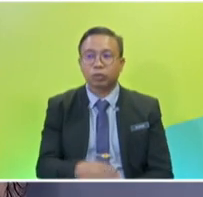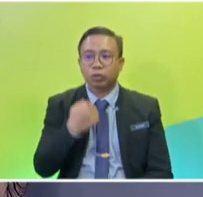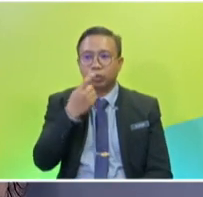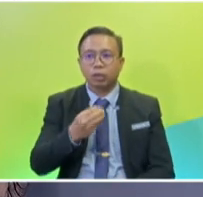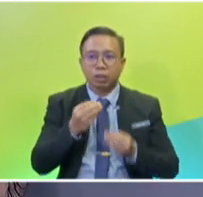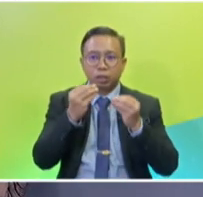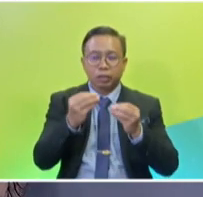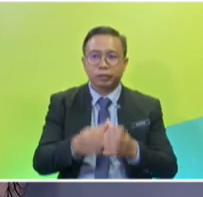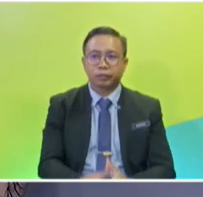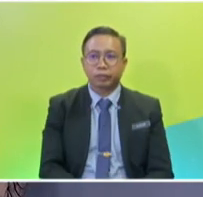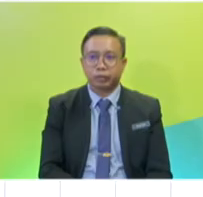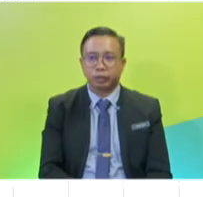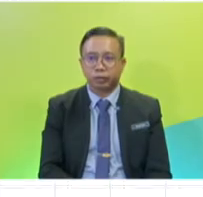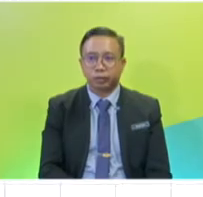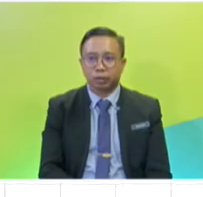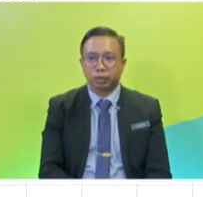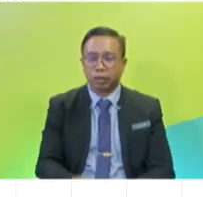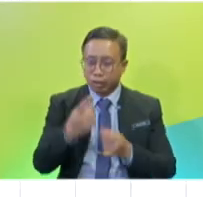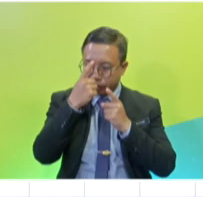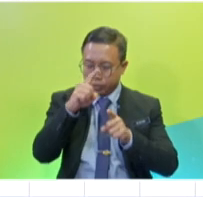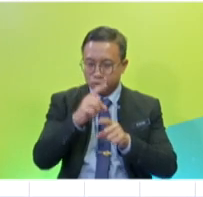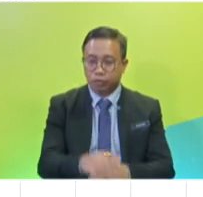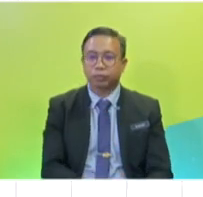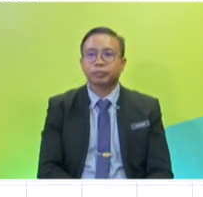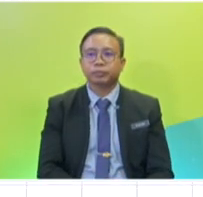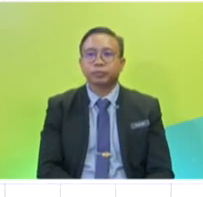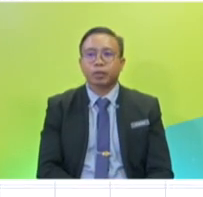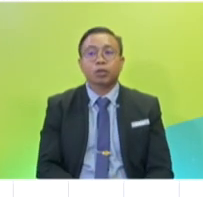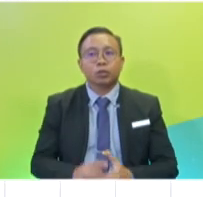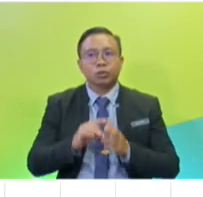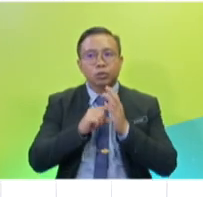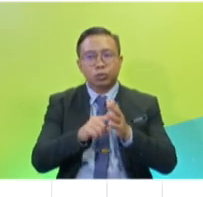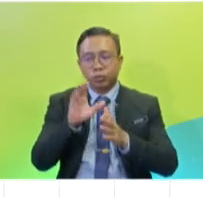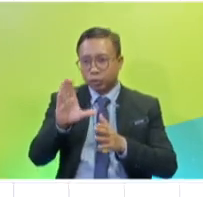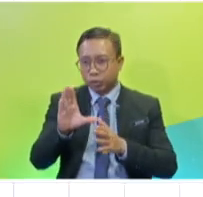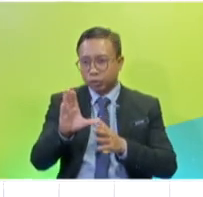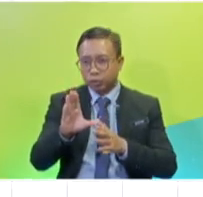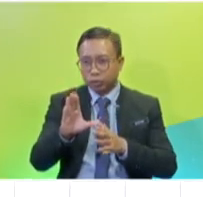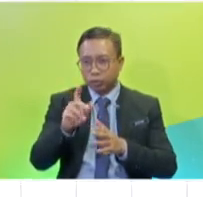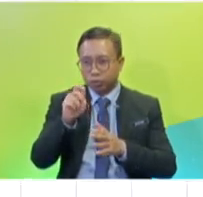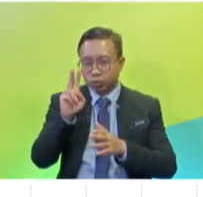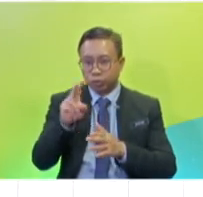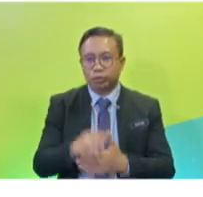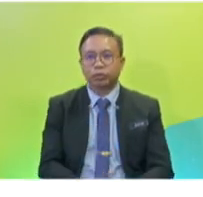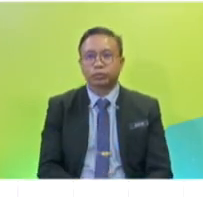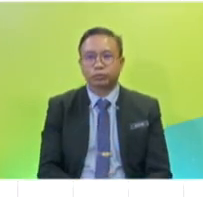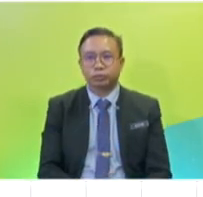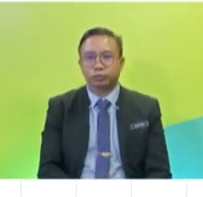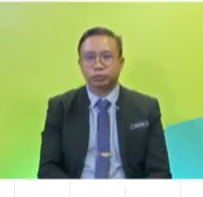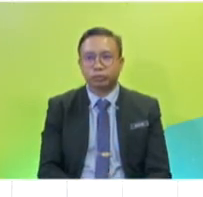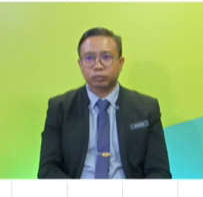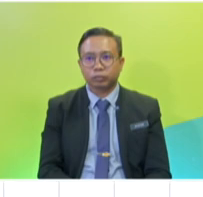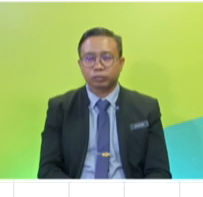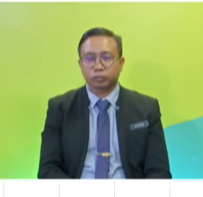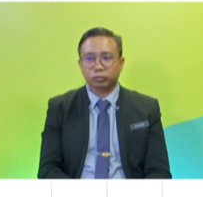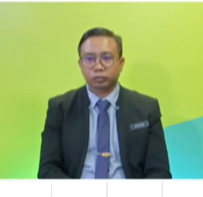shot? Can I answer, madam? Yes, Shida. Show me your screen. Let me see. Where's your mini whiteboard there?